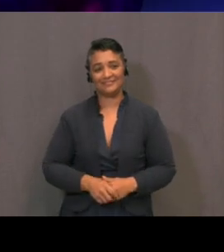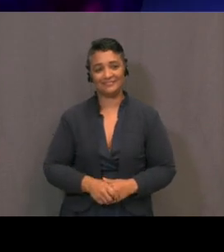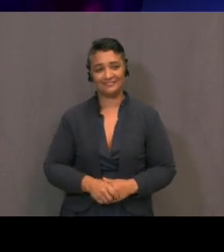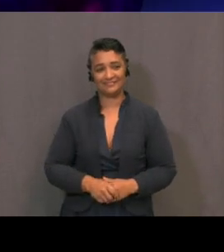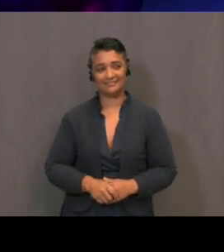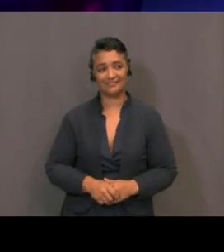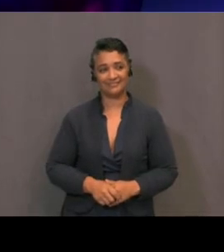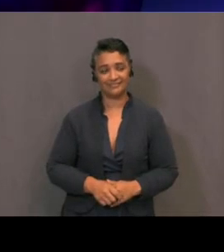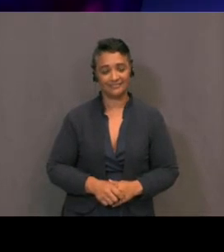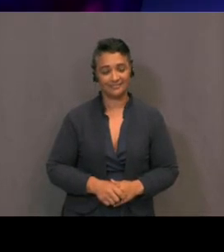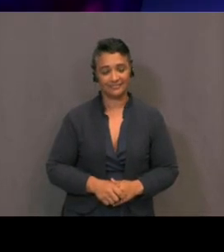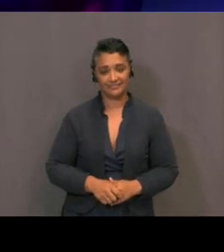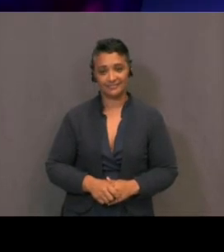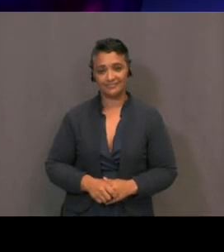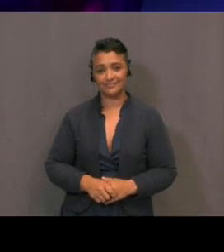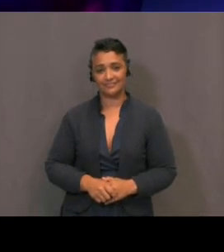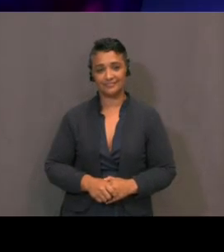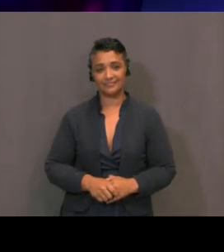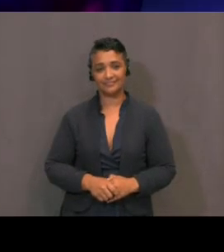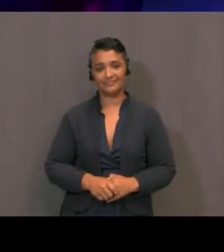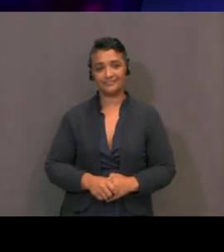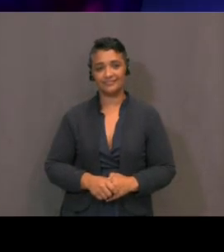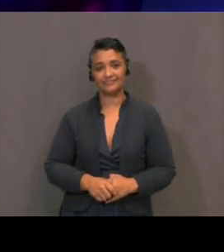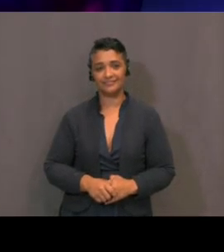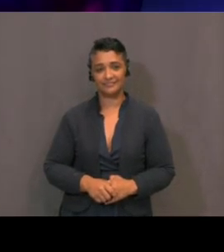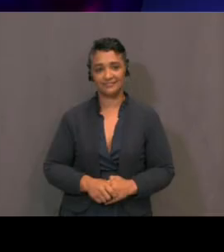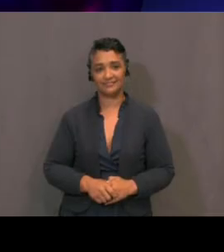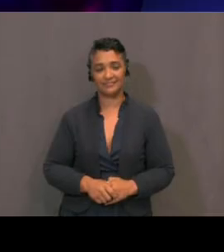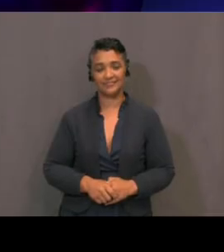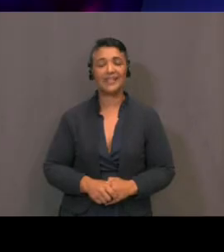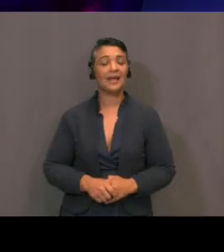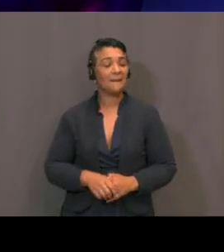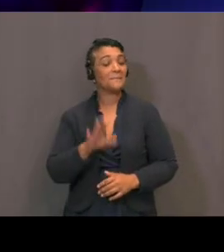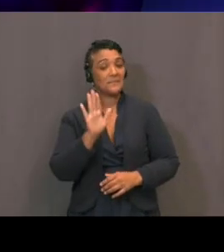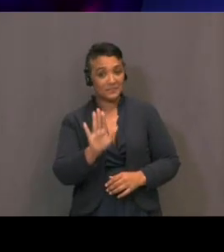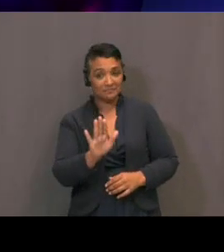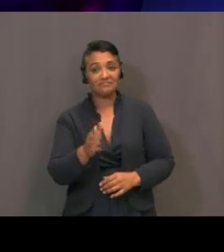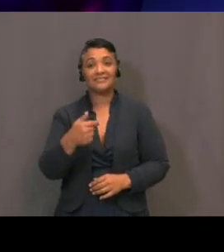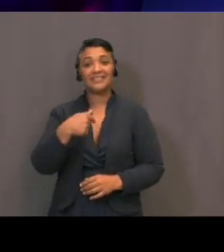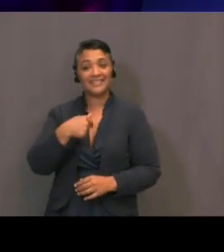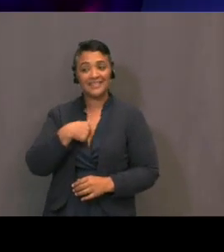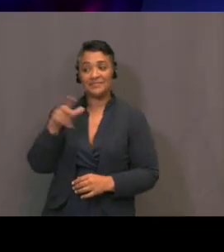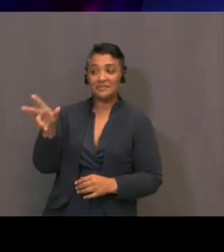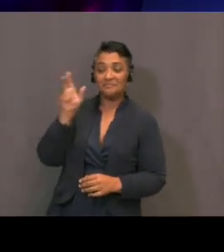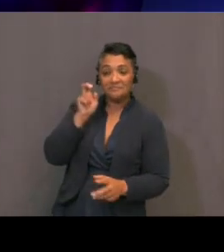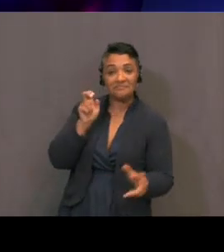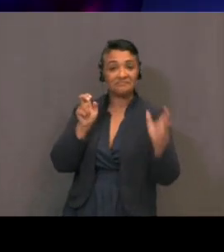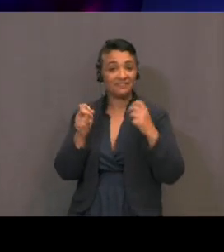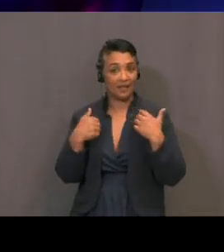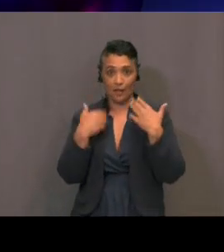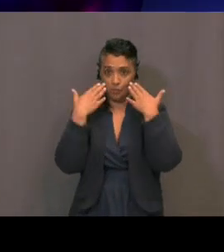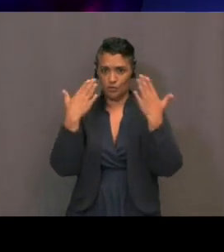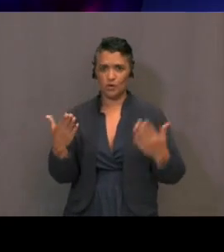So, I have a few things I really say. First of all is that I don't know what